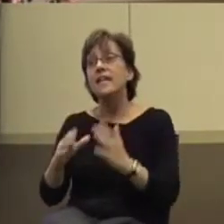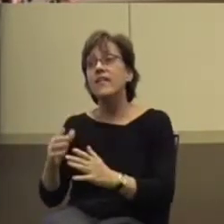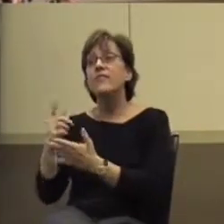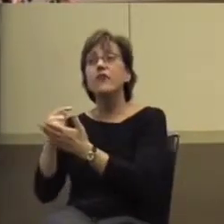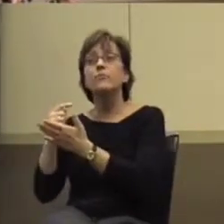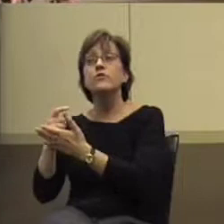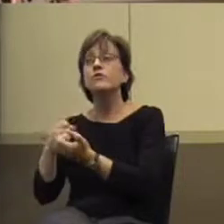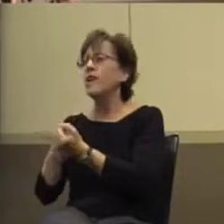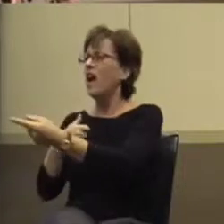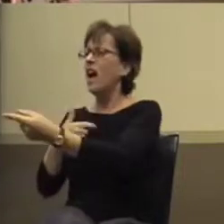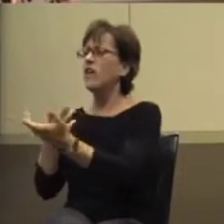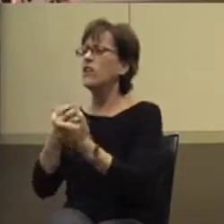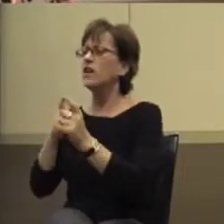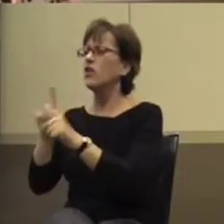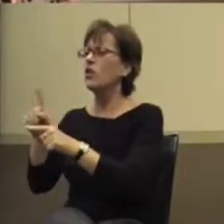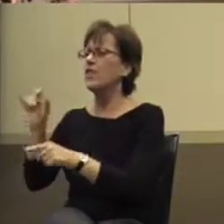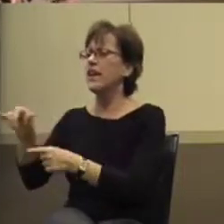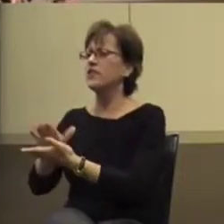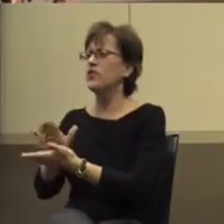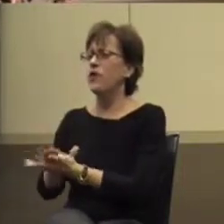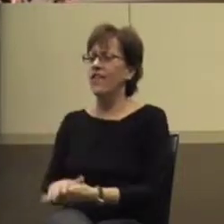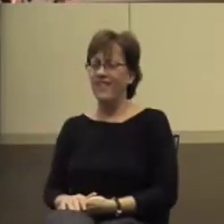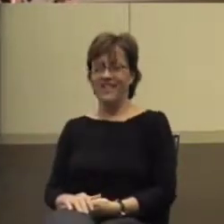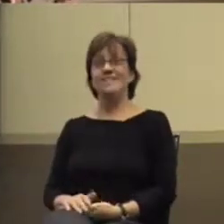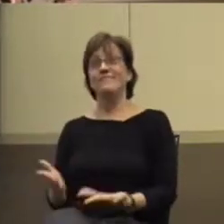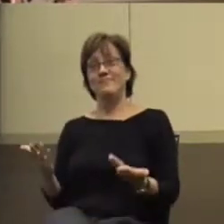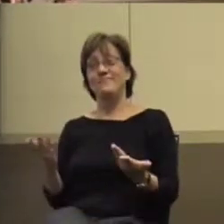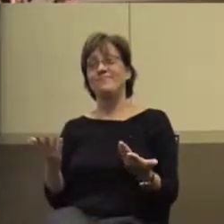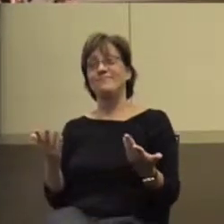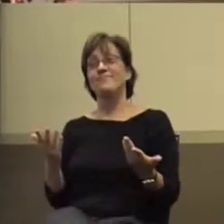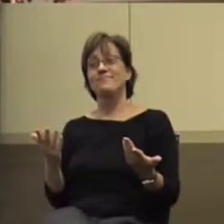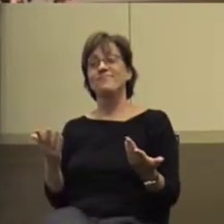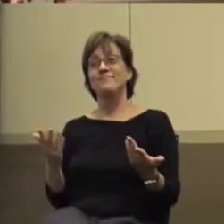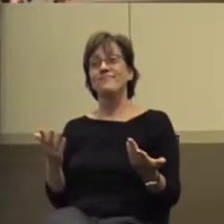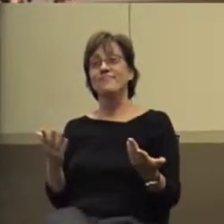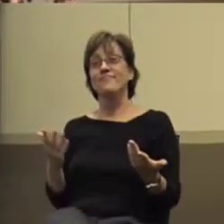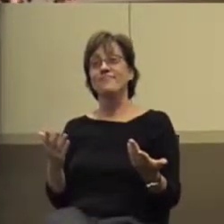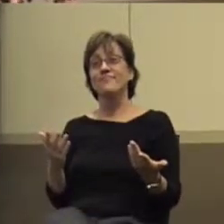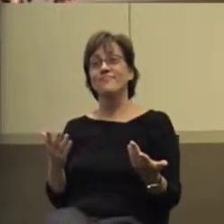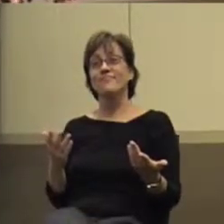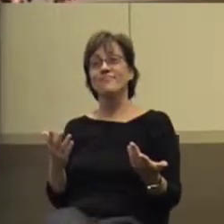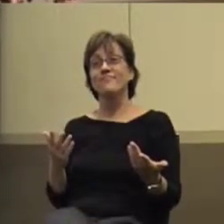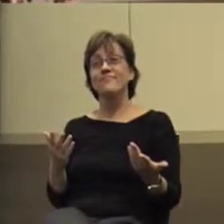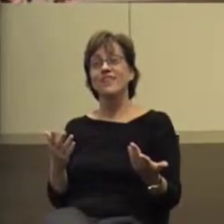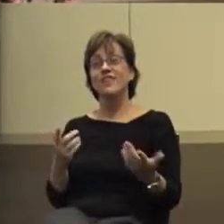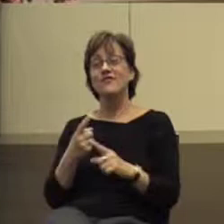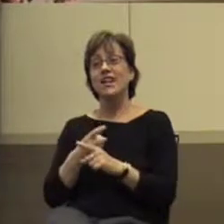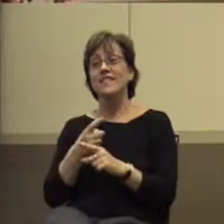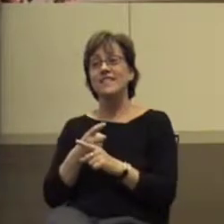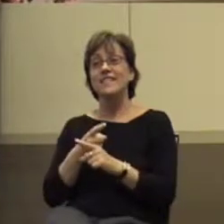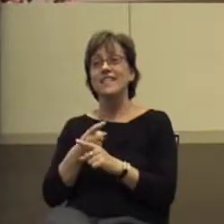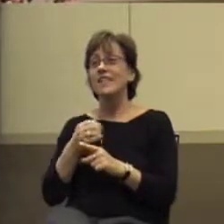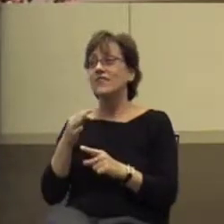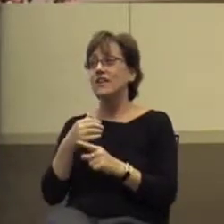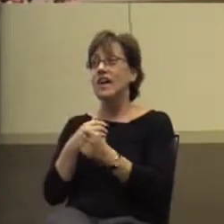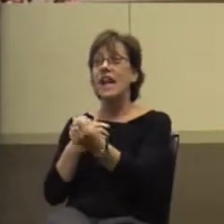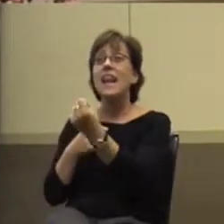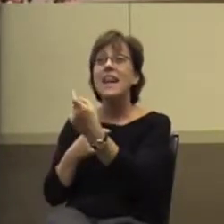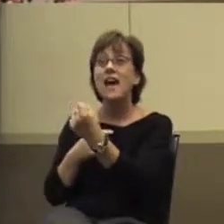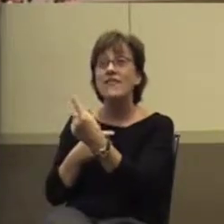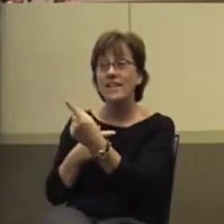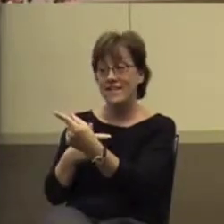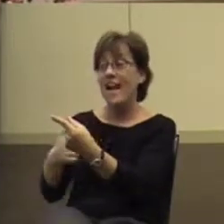her. Okay, yeah, exactly. So you're right. Yeah, if you've got a couple different, if you've